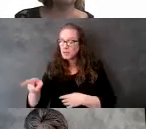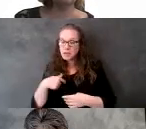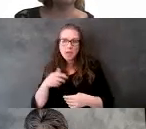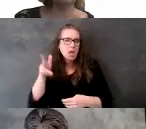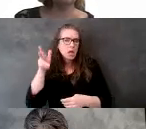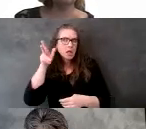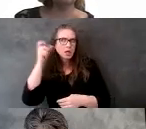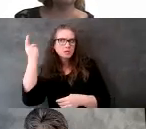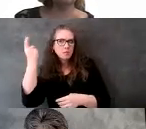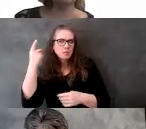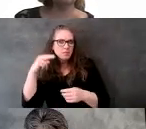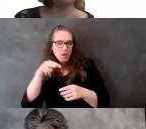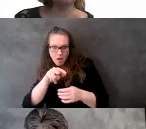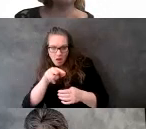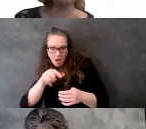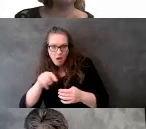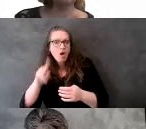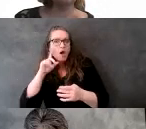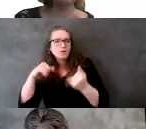the written words that are appearing on the screen.